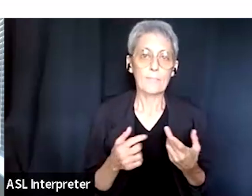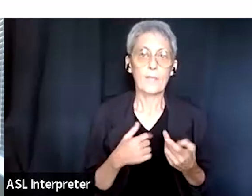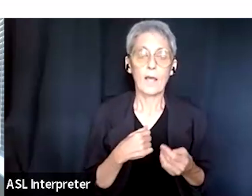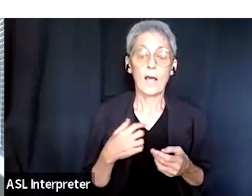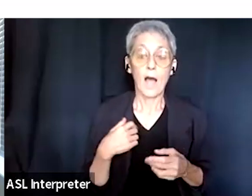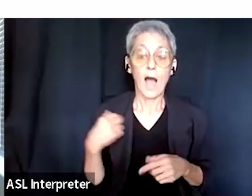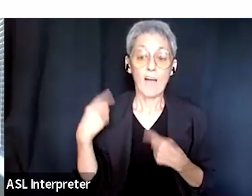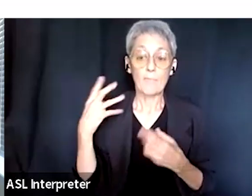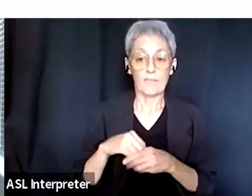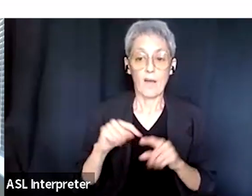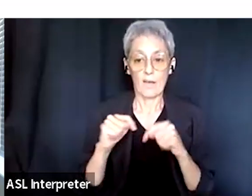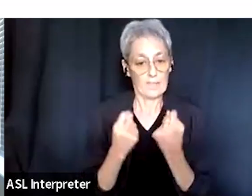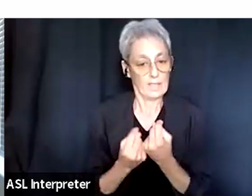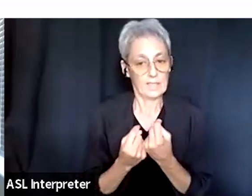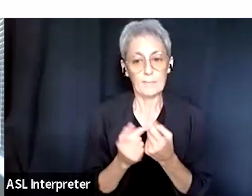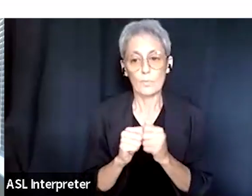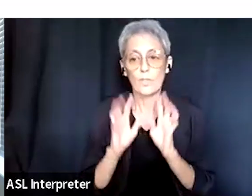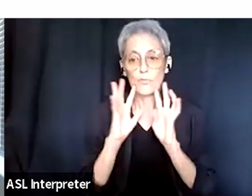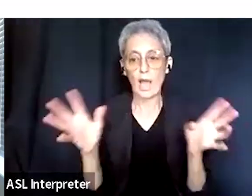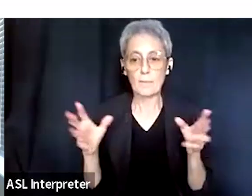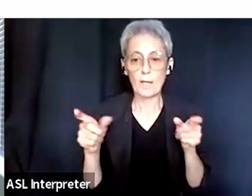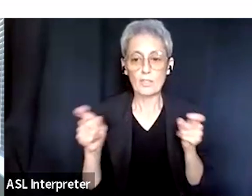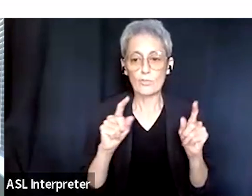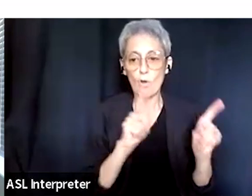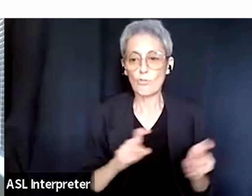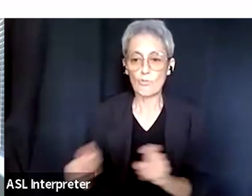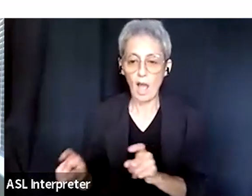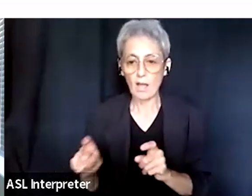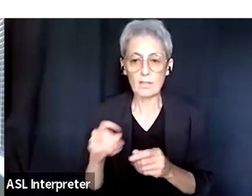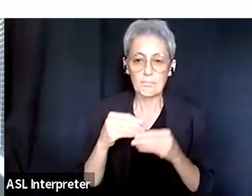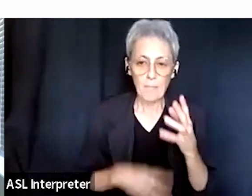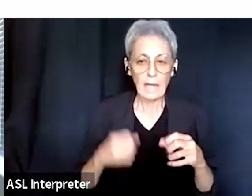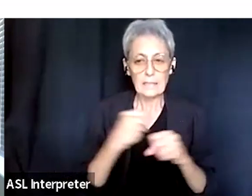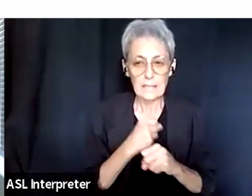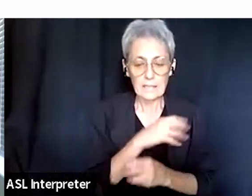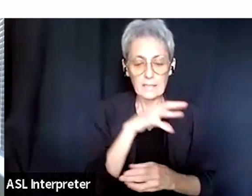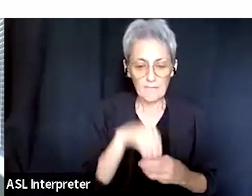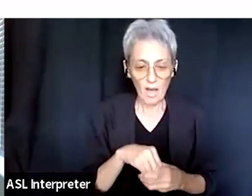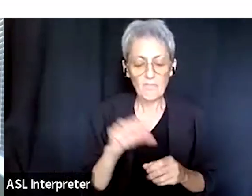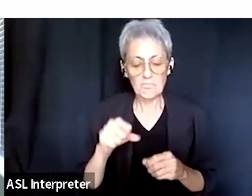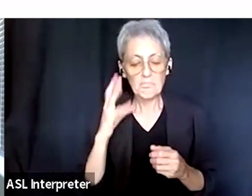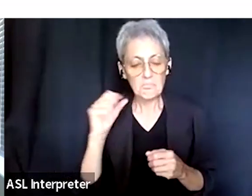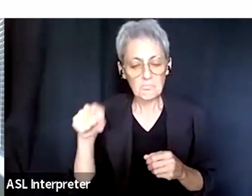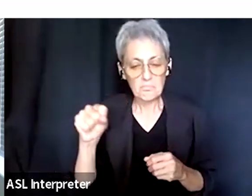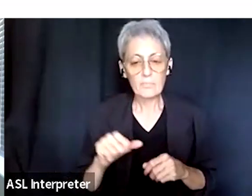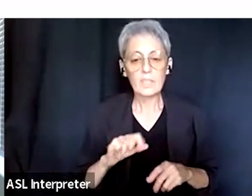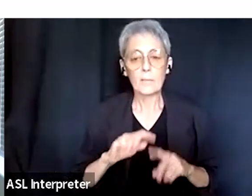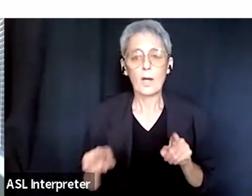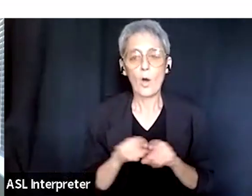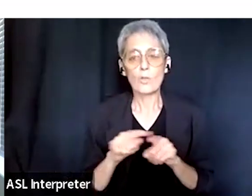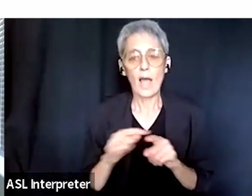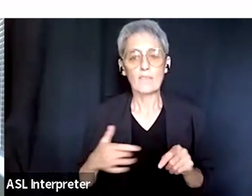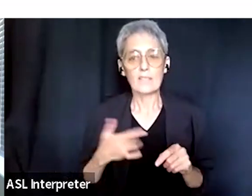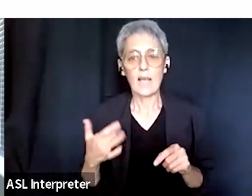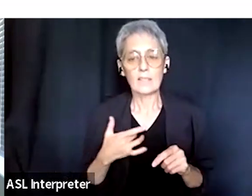do randomized controlled trials that are full of statistics, but I also have a sensibility around the